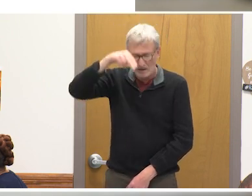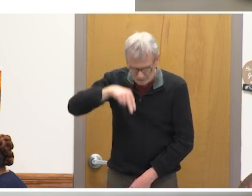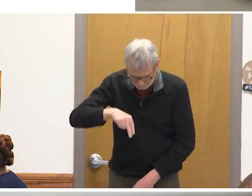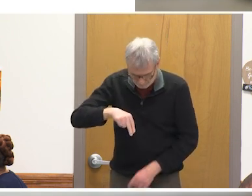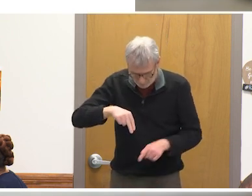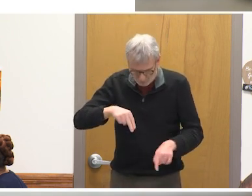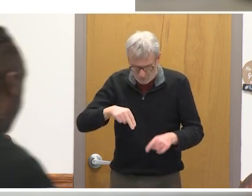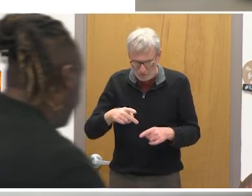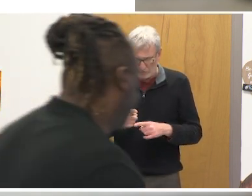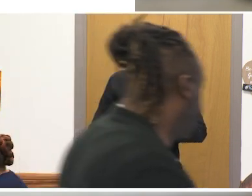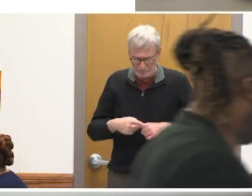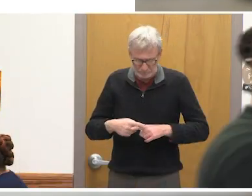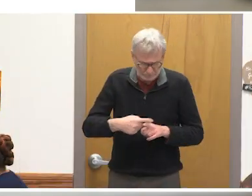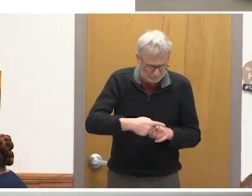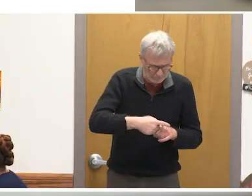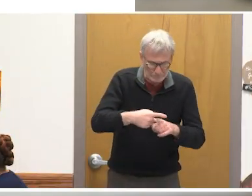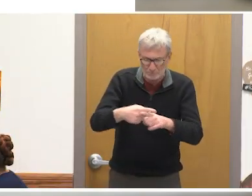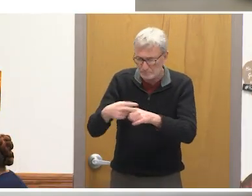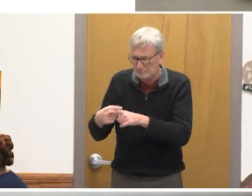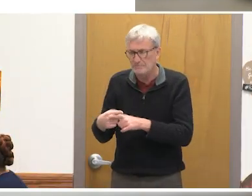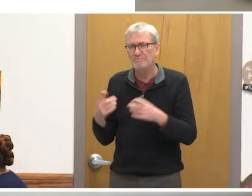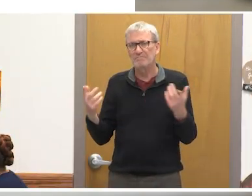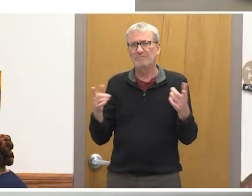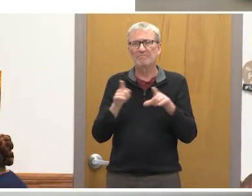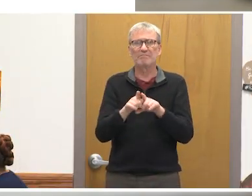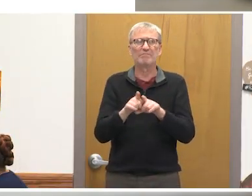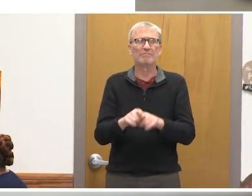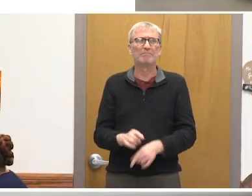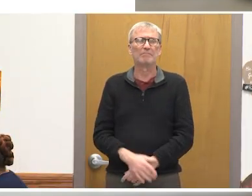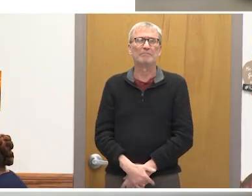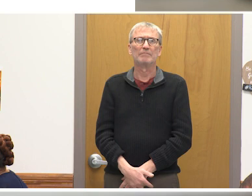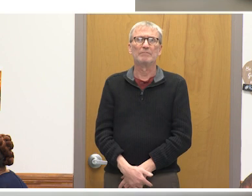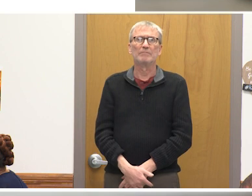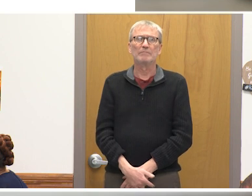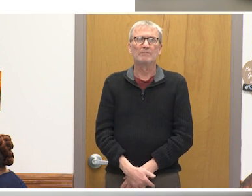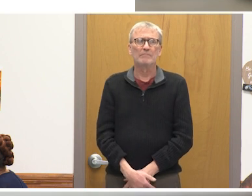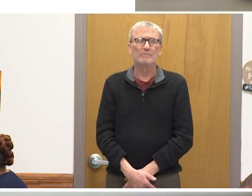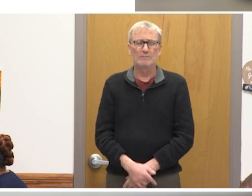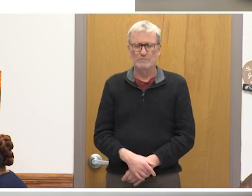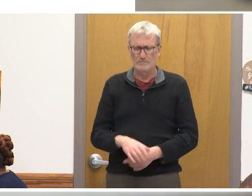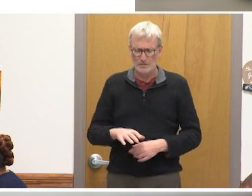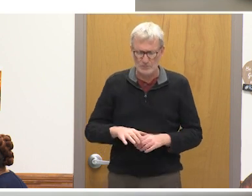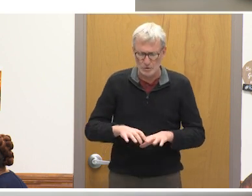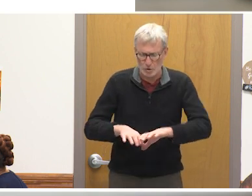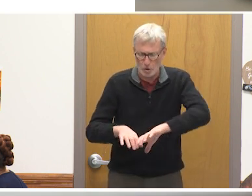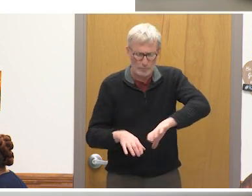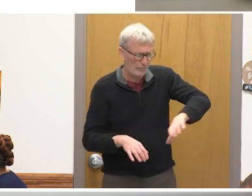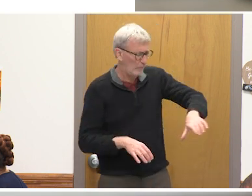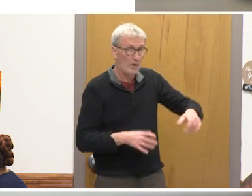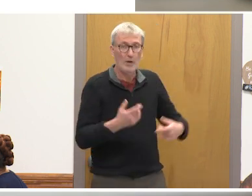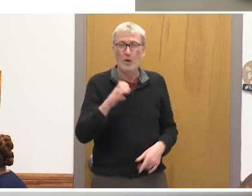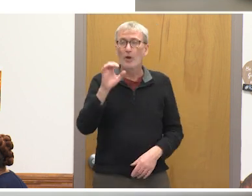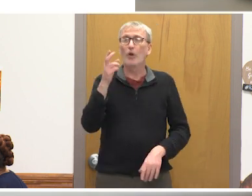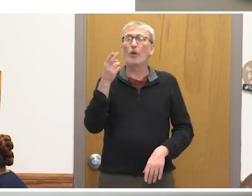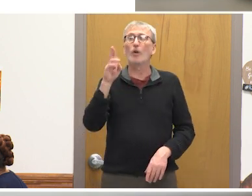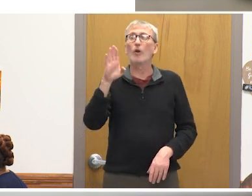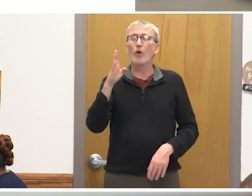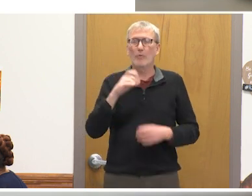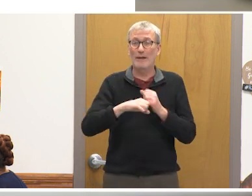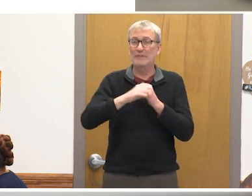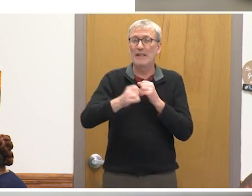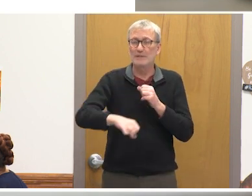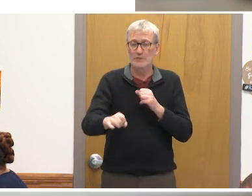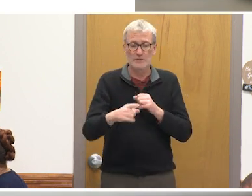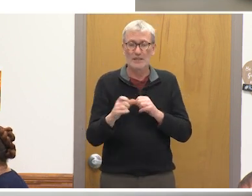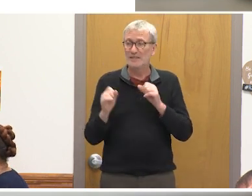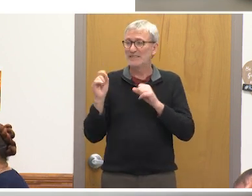of same elements, just showing you from the top, curb extensions that can wrap around at